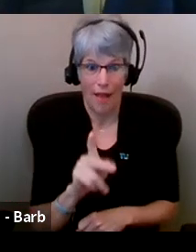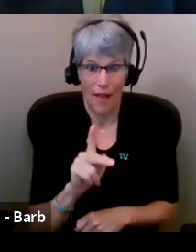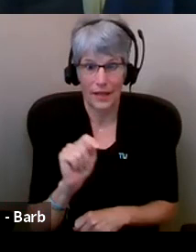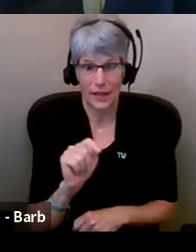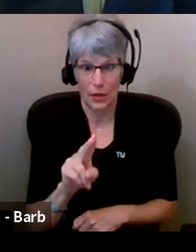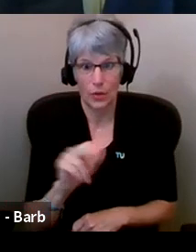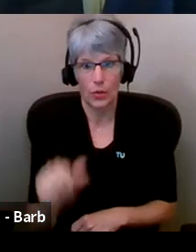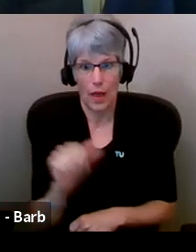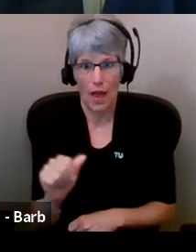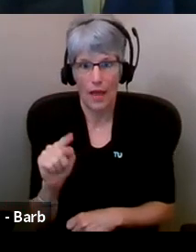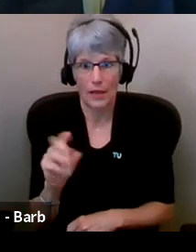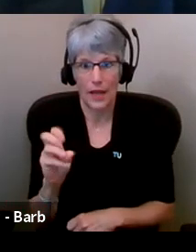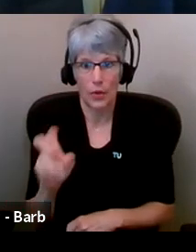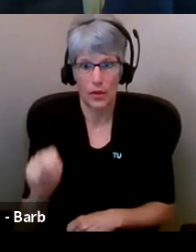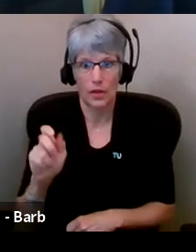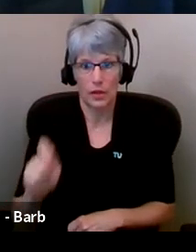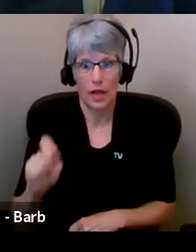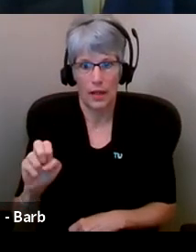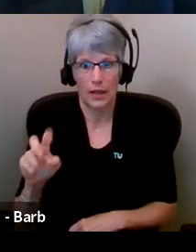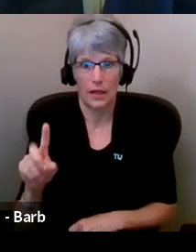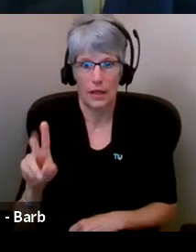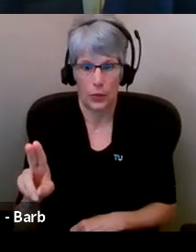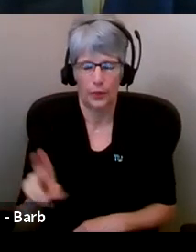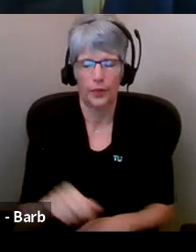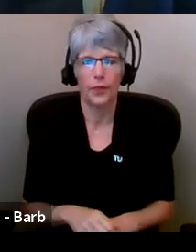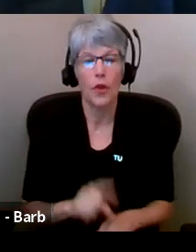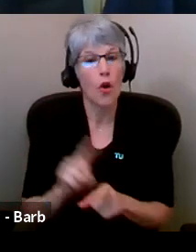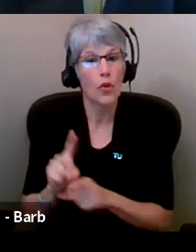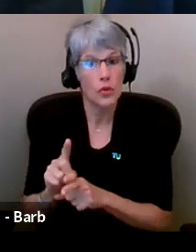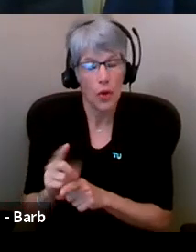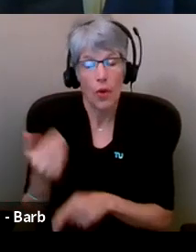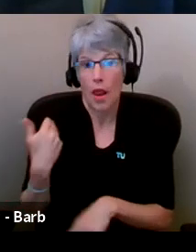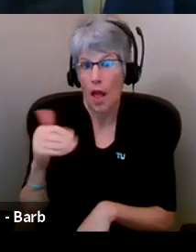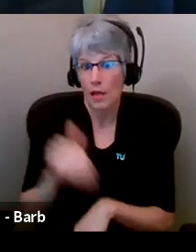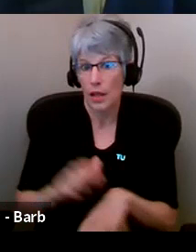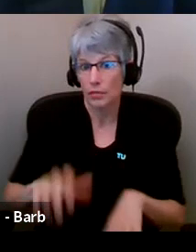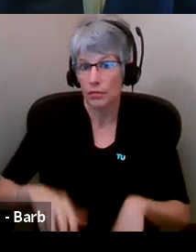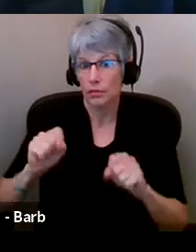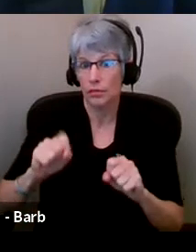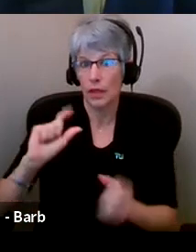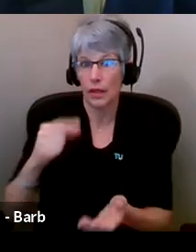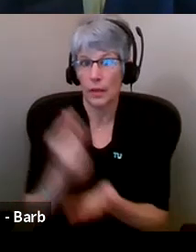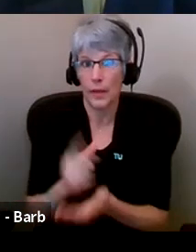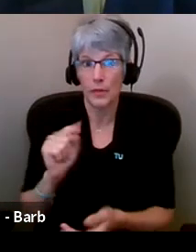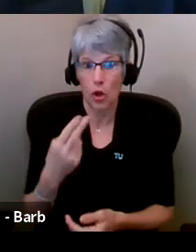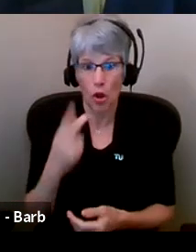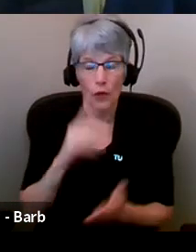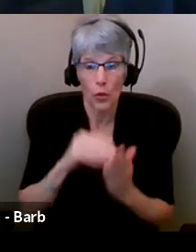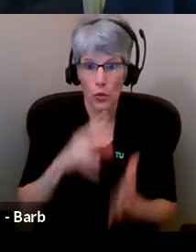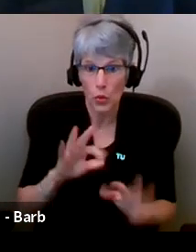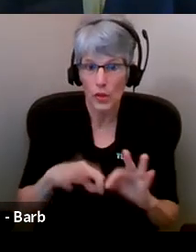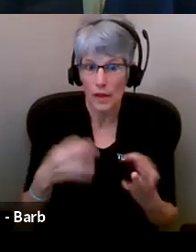asktu@towson.edu. I also want to provide an additional note that last night we held a commencement town hall for our graduating students and families in advance of